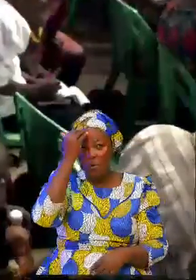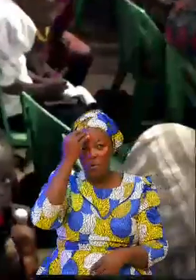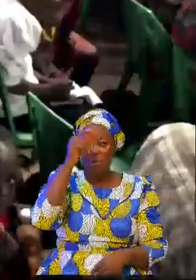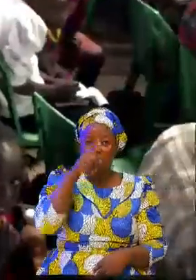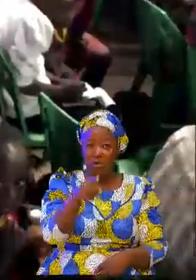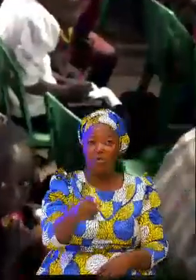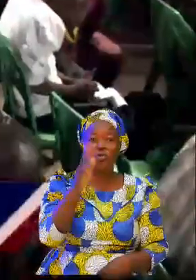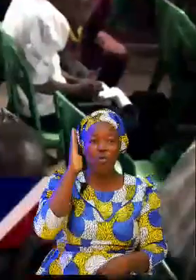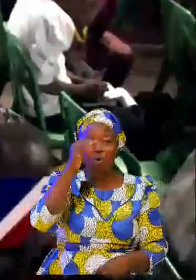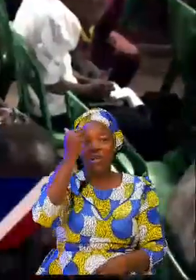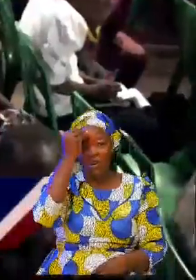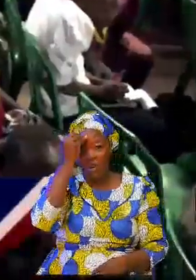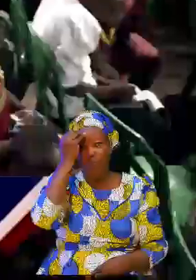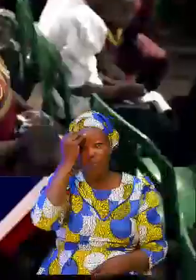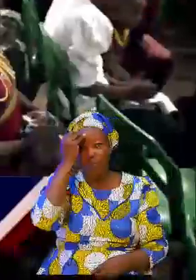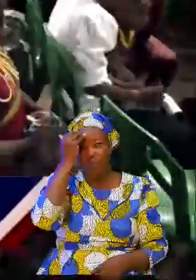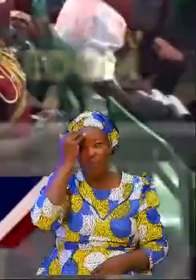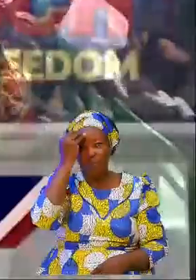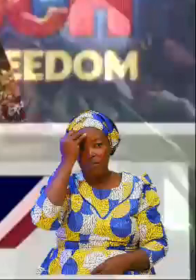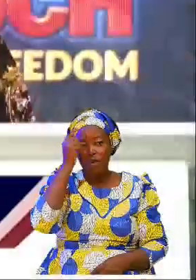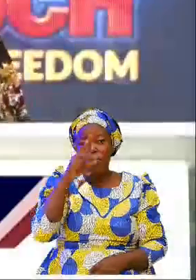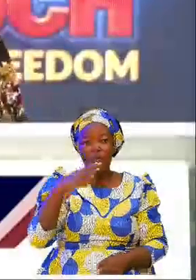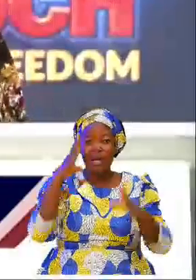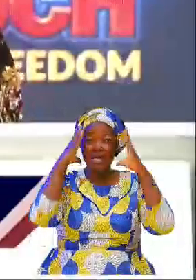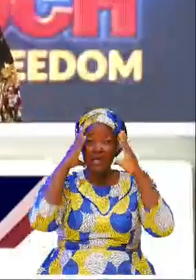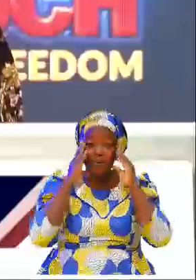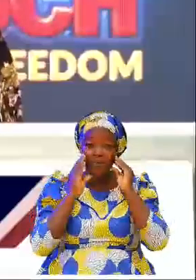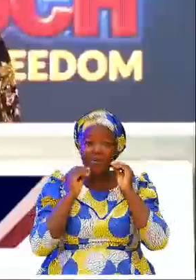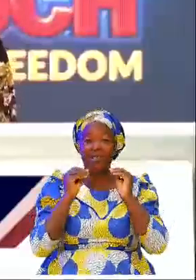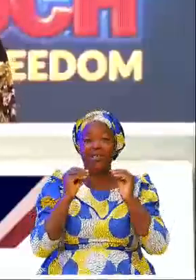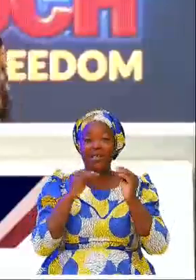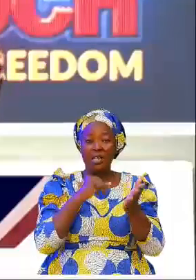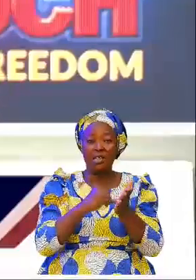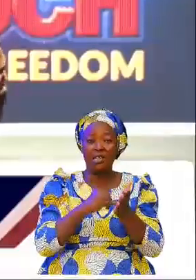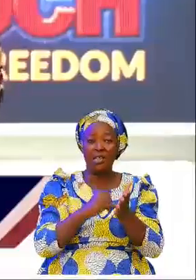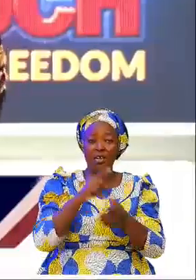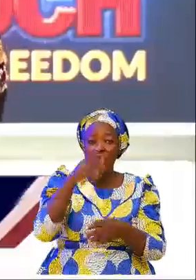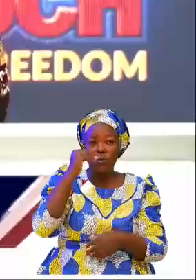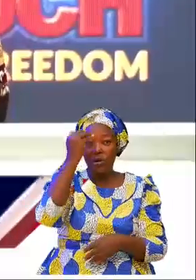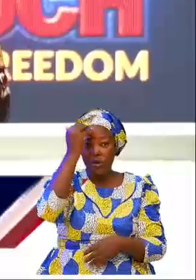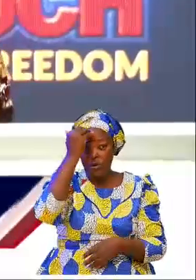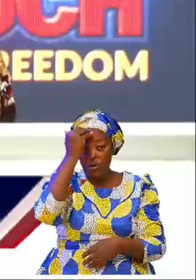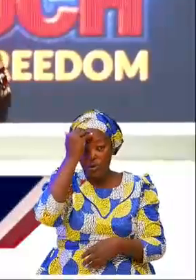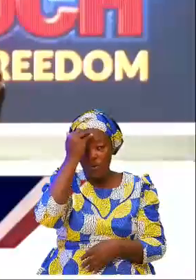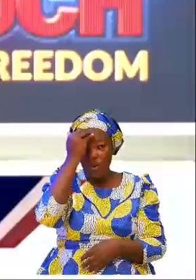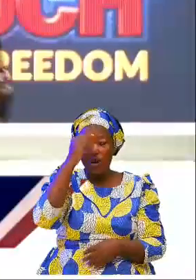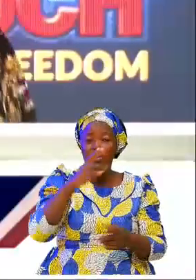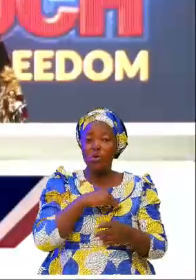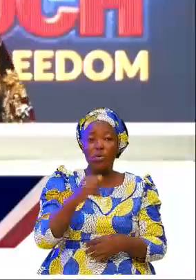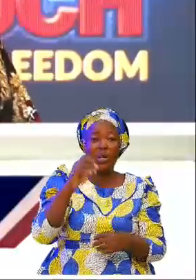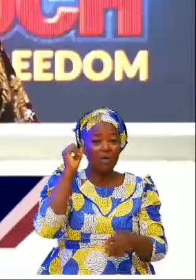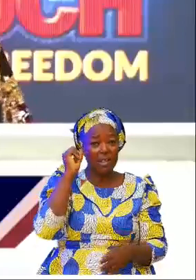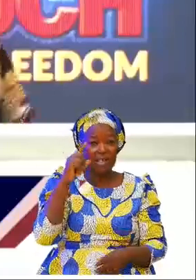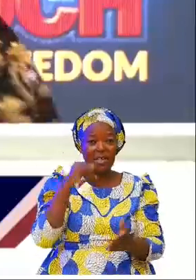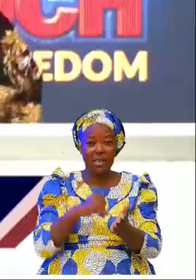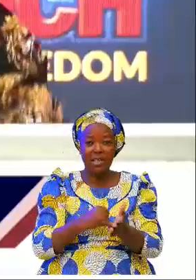In verse 18, we know you will know experimentally, you will know.